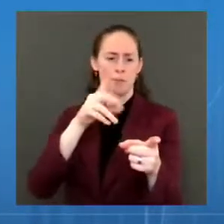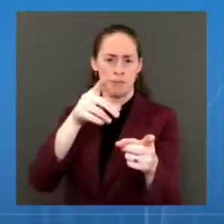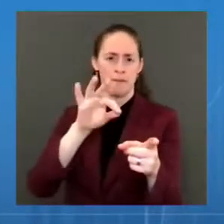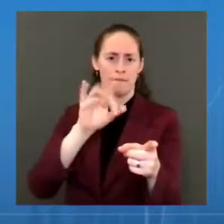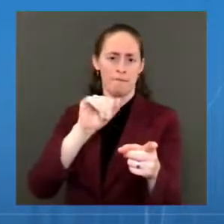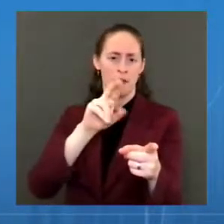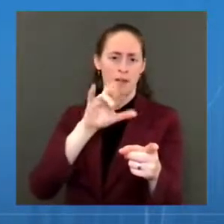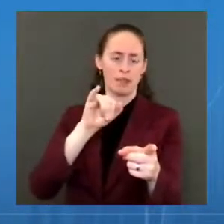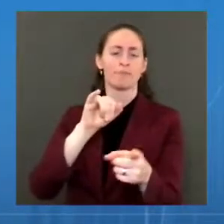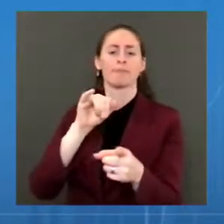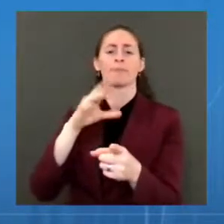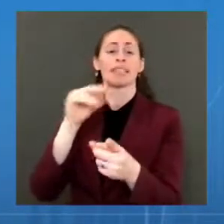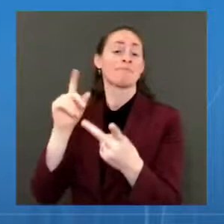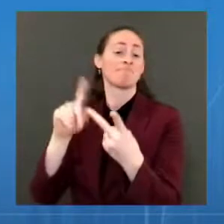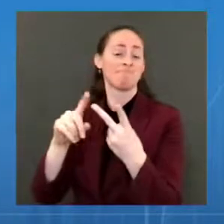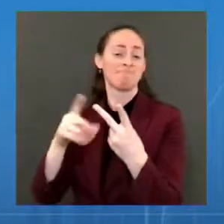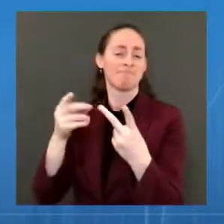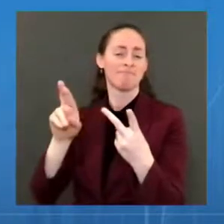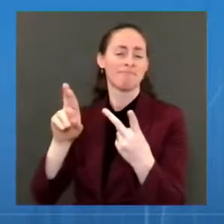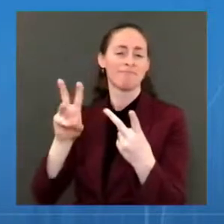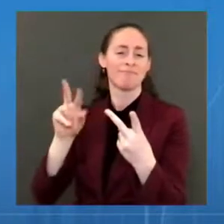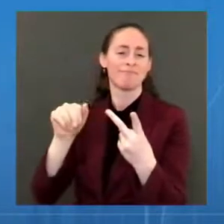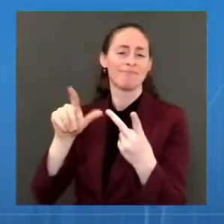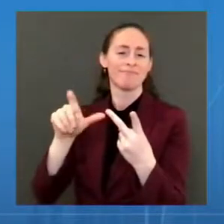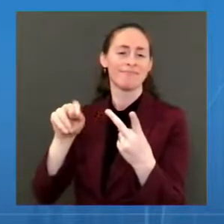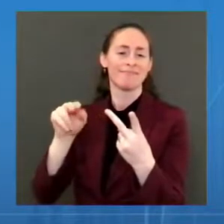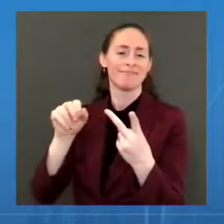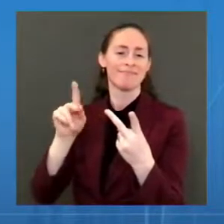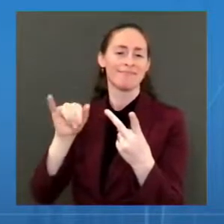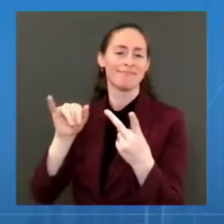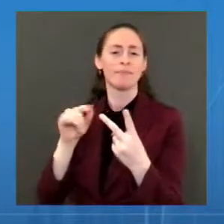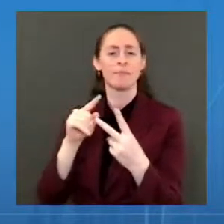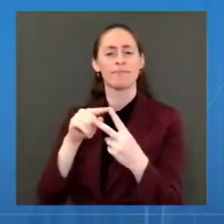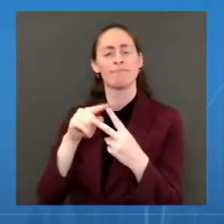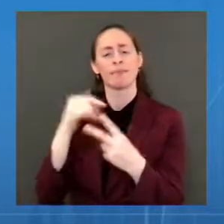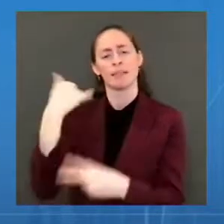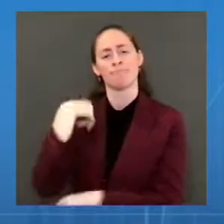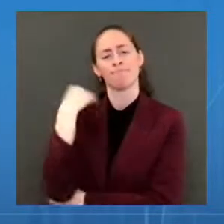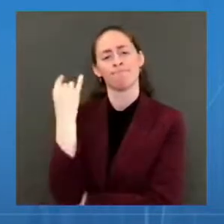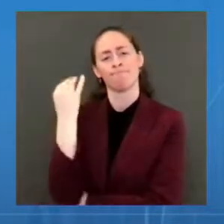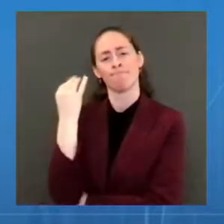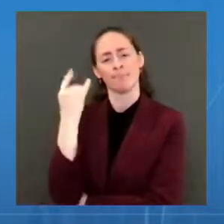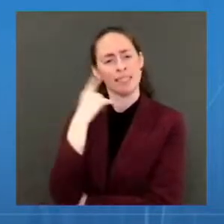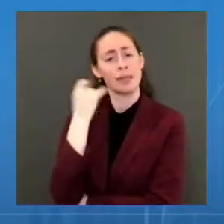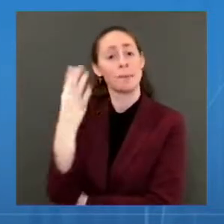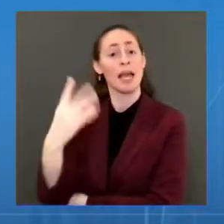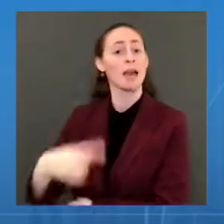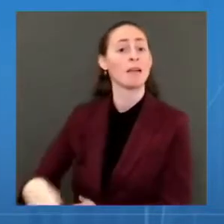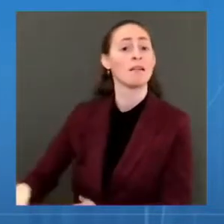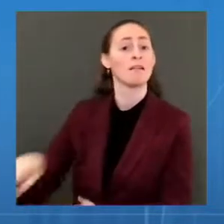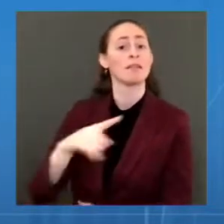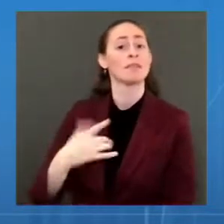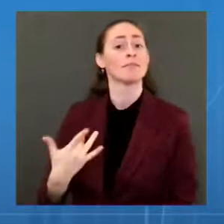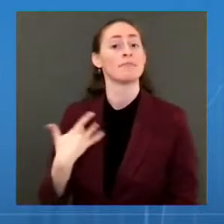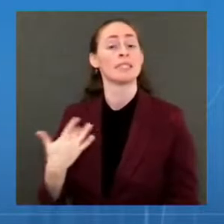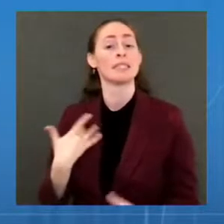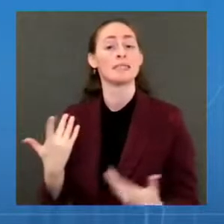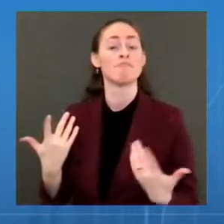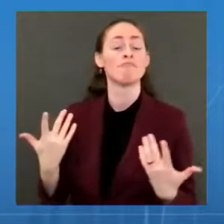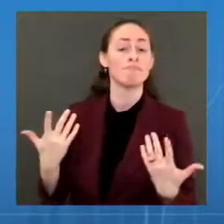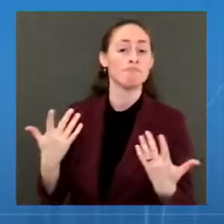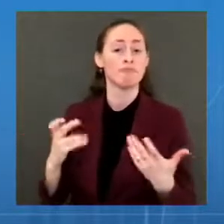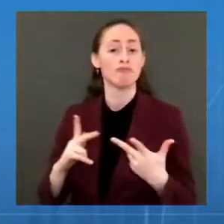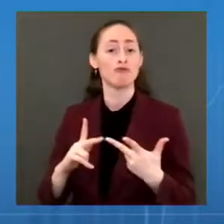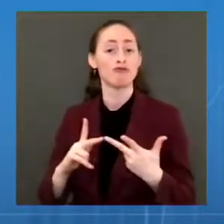I think that many Americans are wondering how long the booster doses will be required. In other words, will we